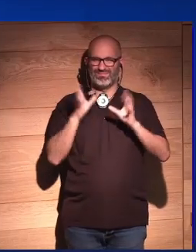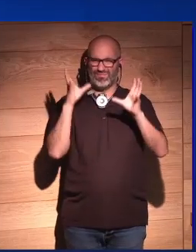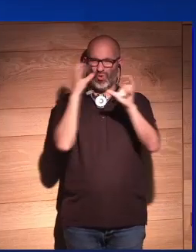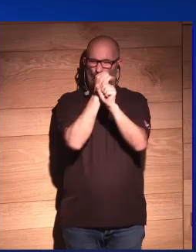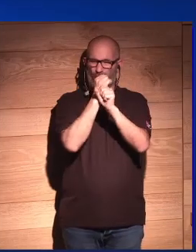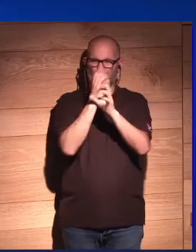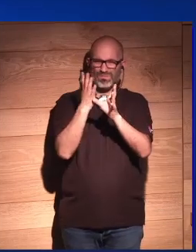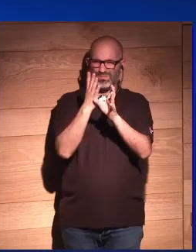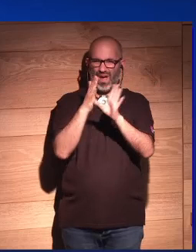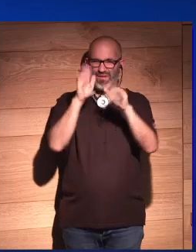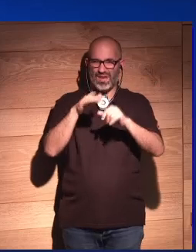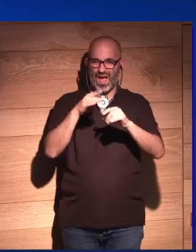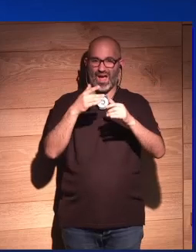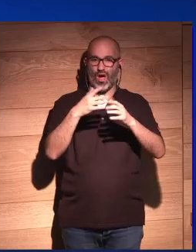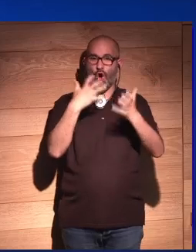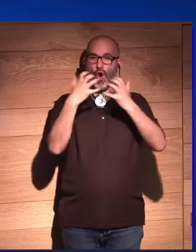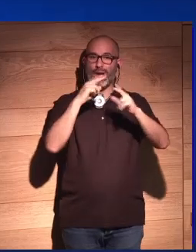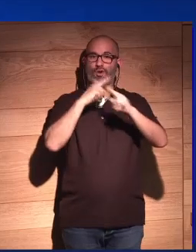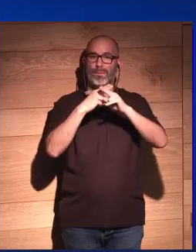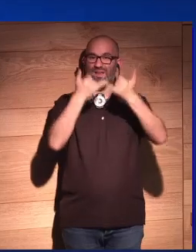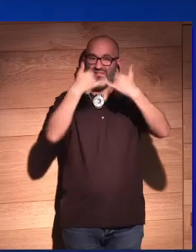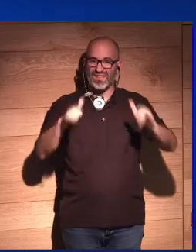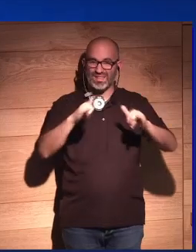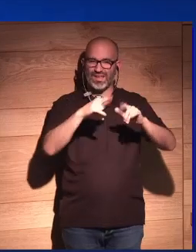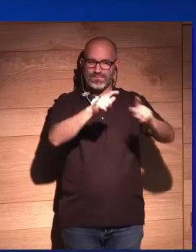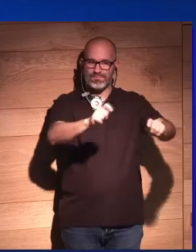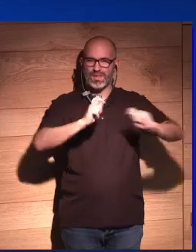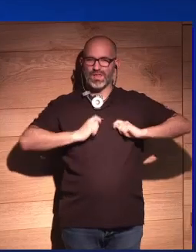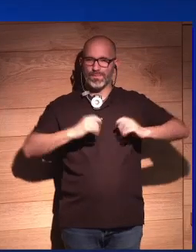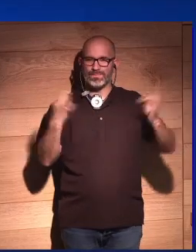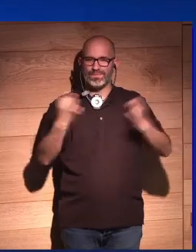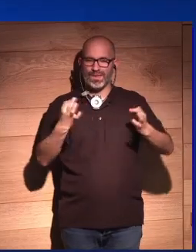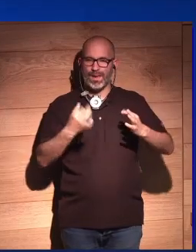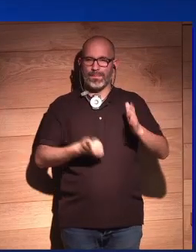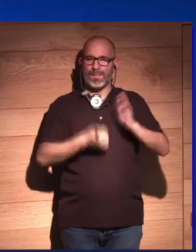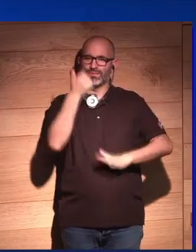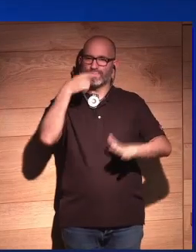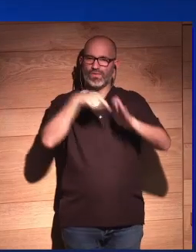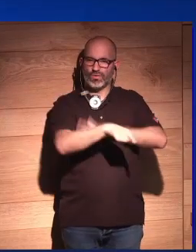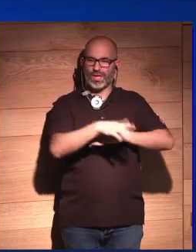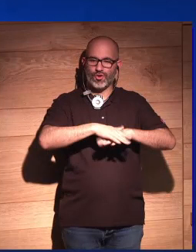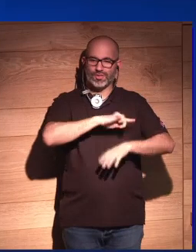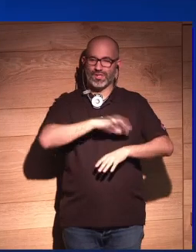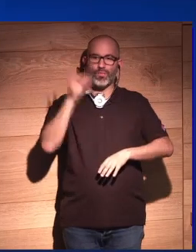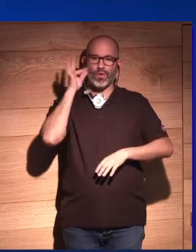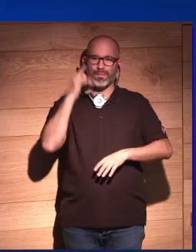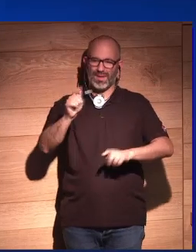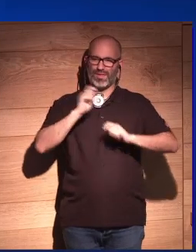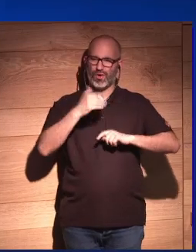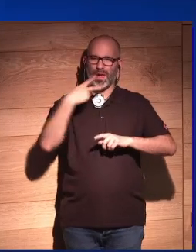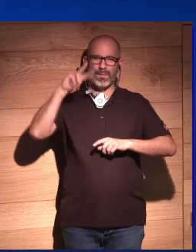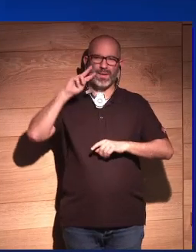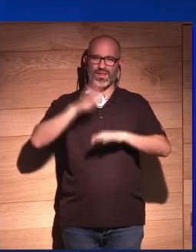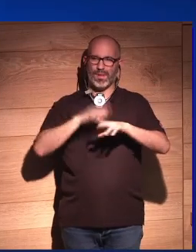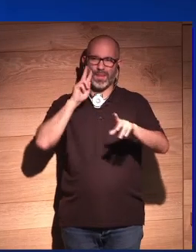that, and as a woman, that's profound for me. I would never thought I could see that. And I've